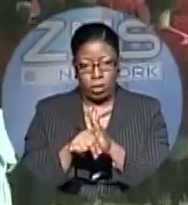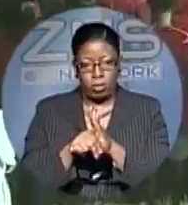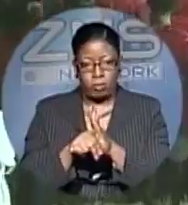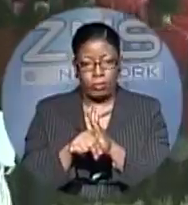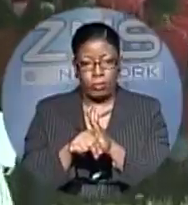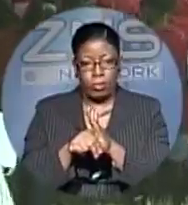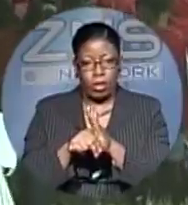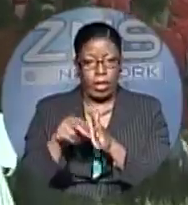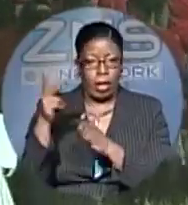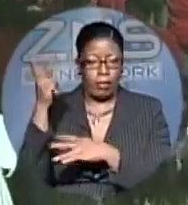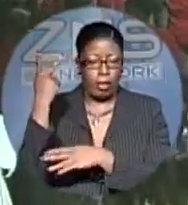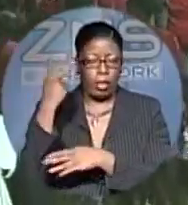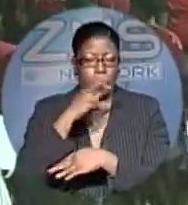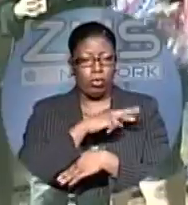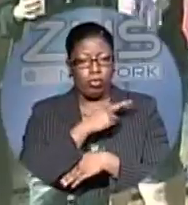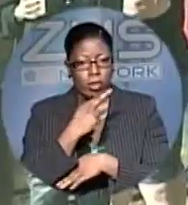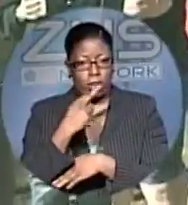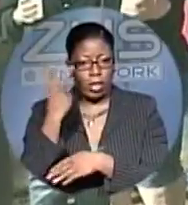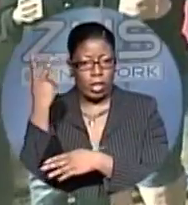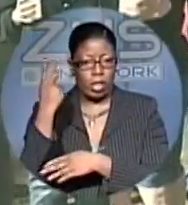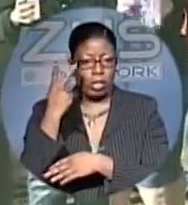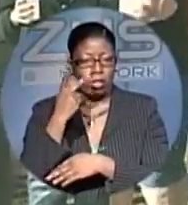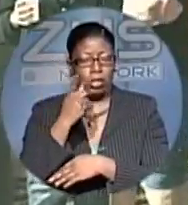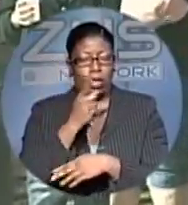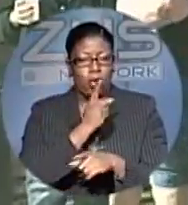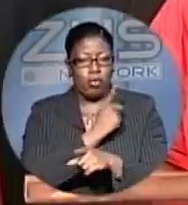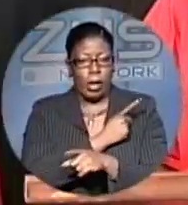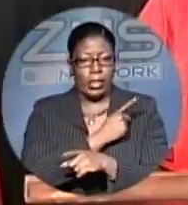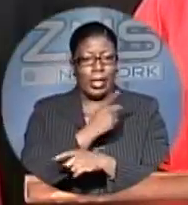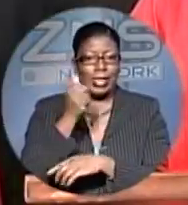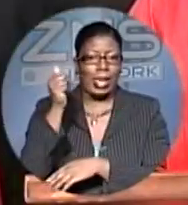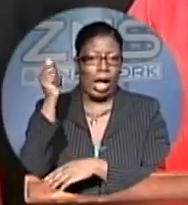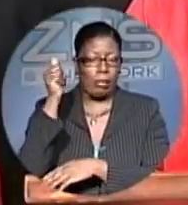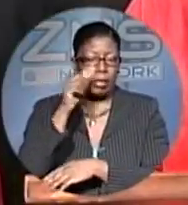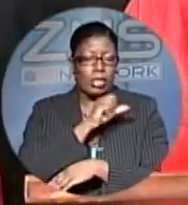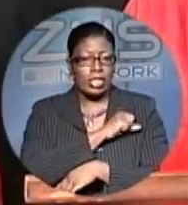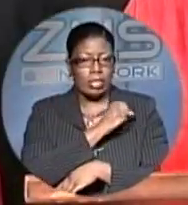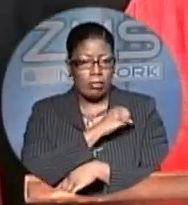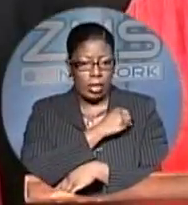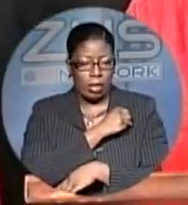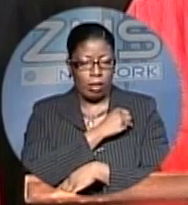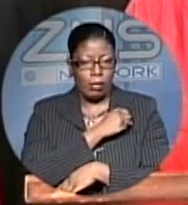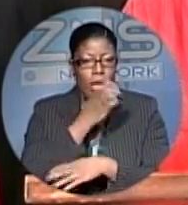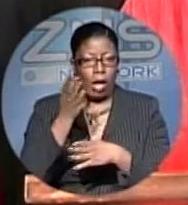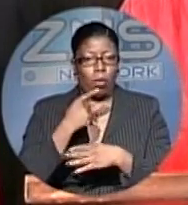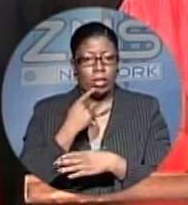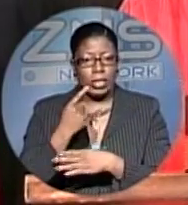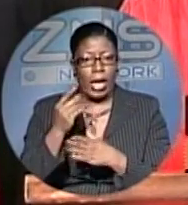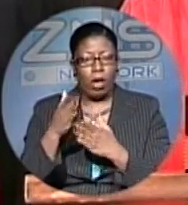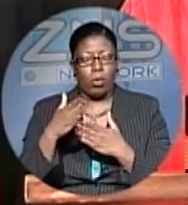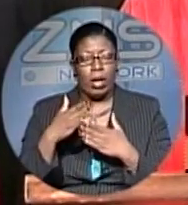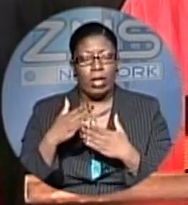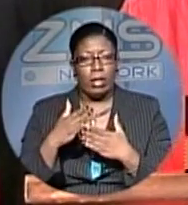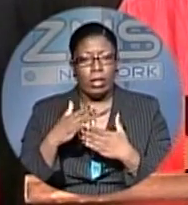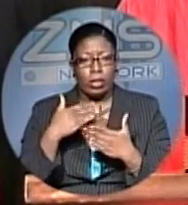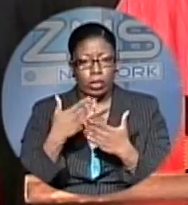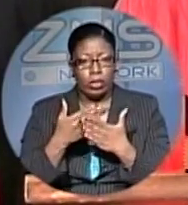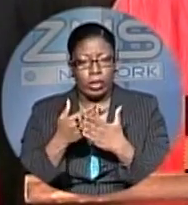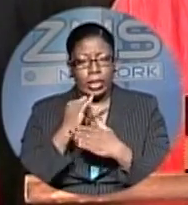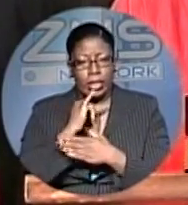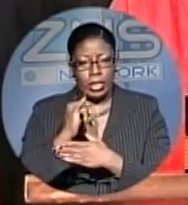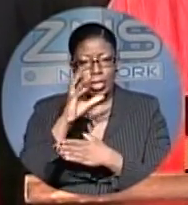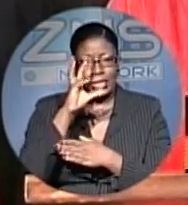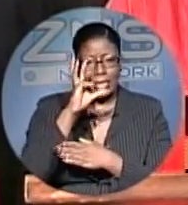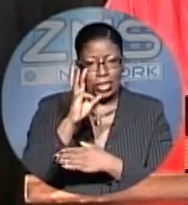Kenneth Russell, Verne Grant, Kendall Wright, and Alvin Smith. I want to say today how special it is that six sitting members of